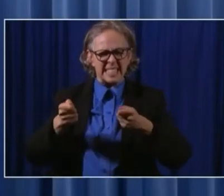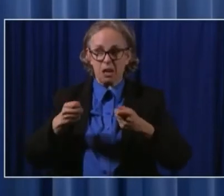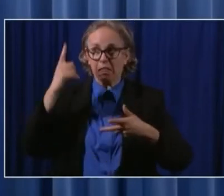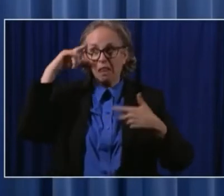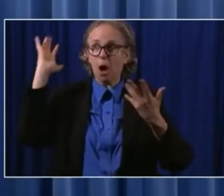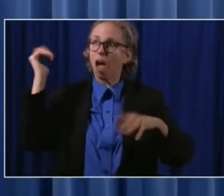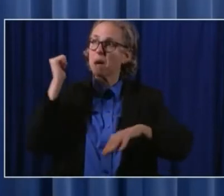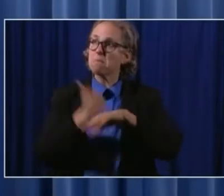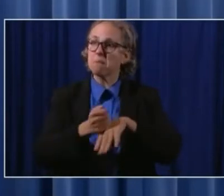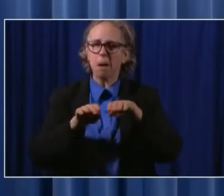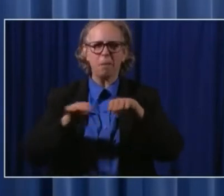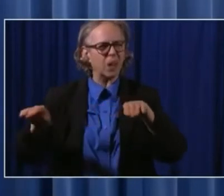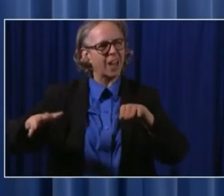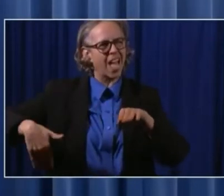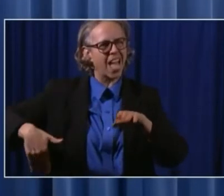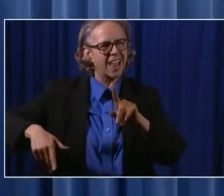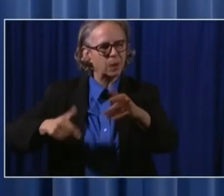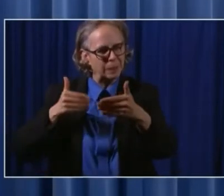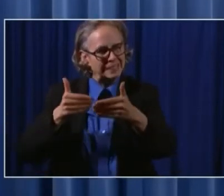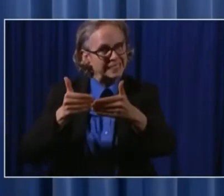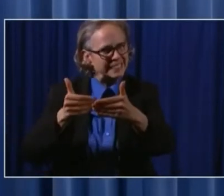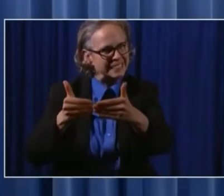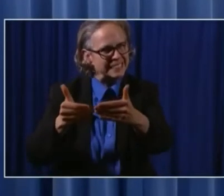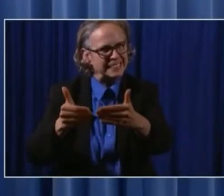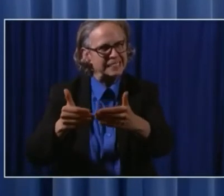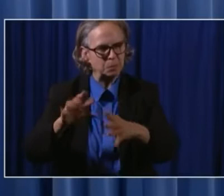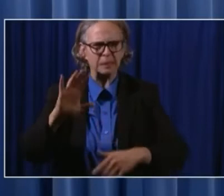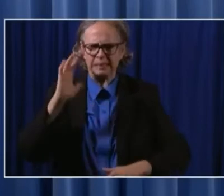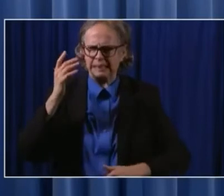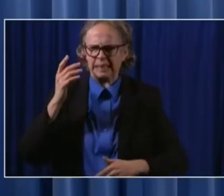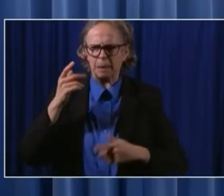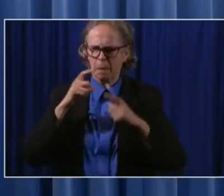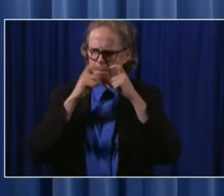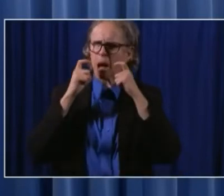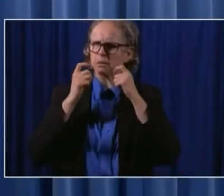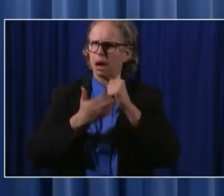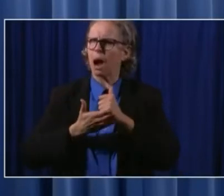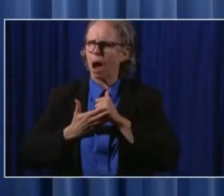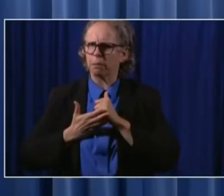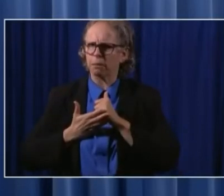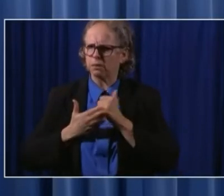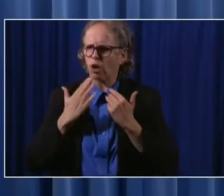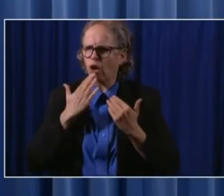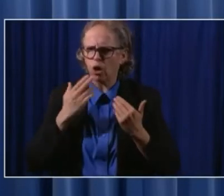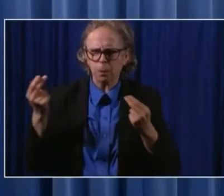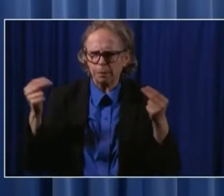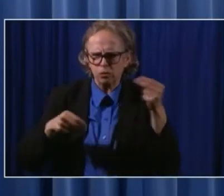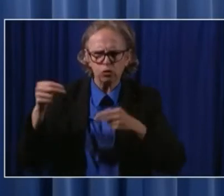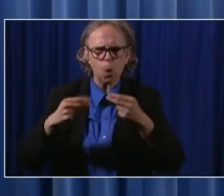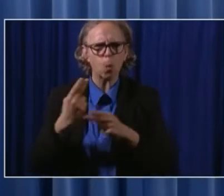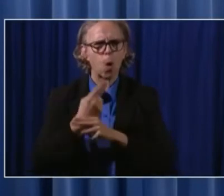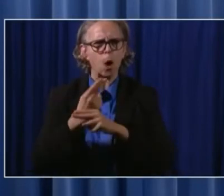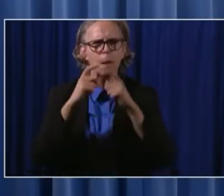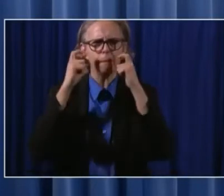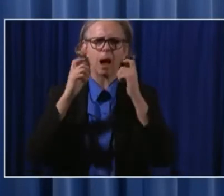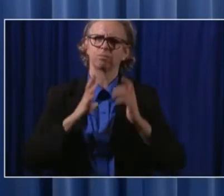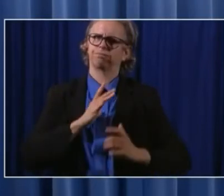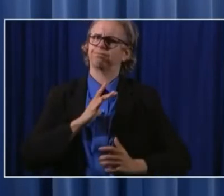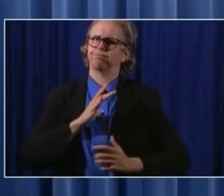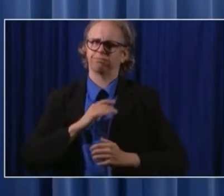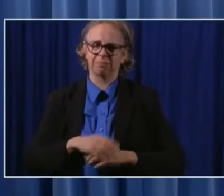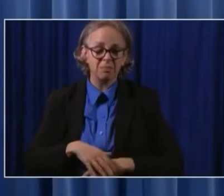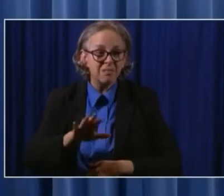the wearing the mask is starting to have some effect. I want to thank everyone again in our red counties for wearing